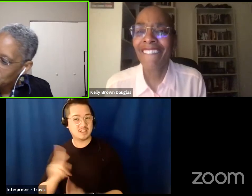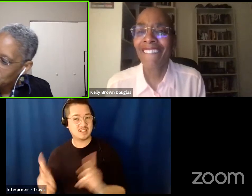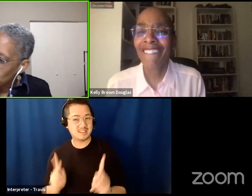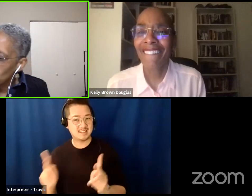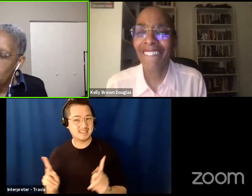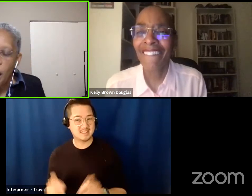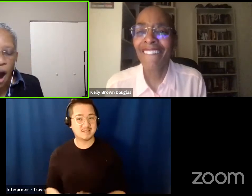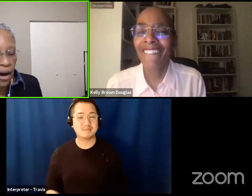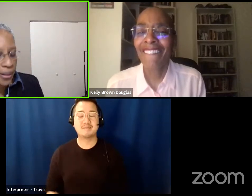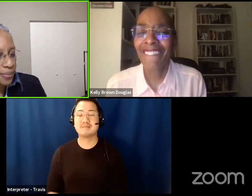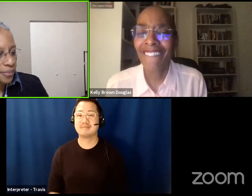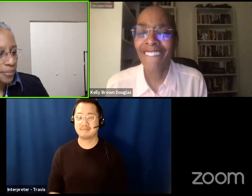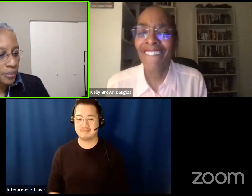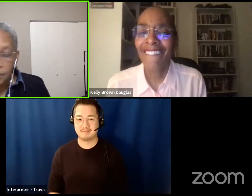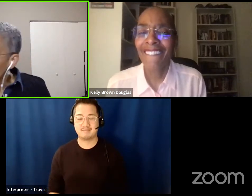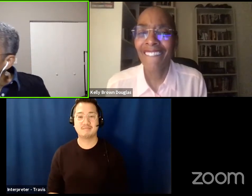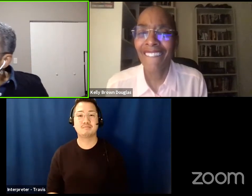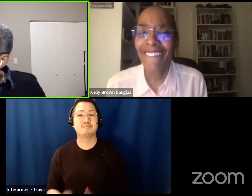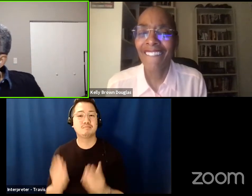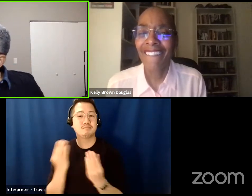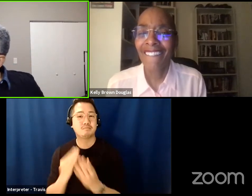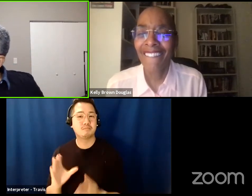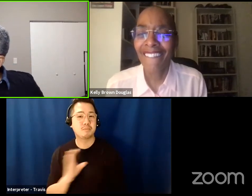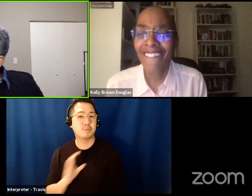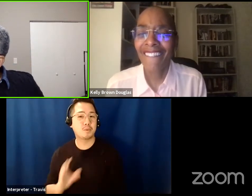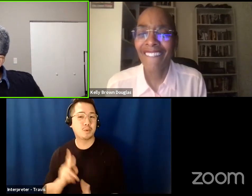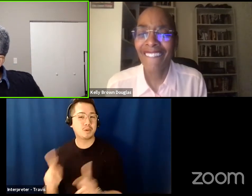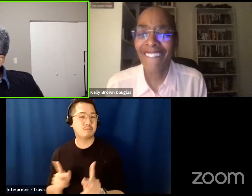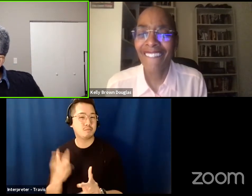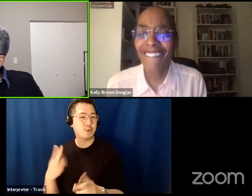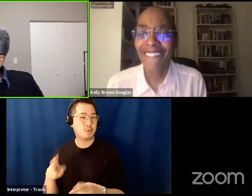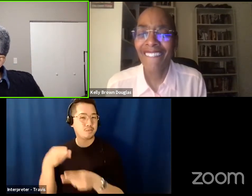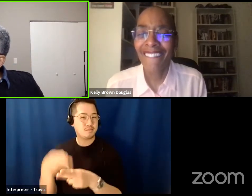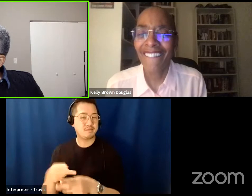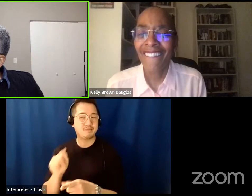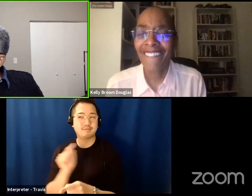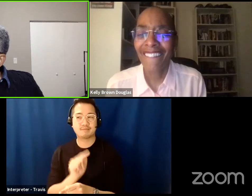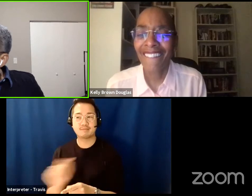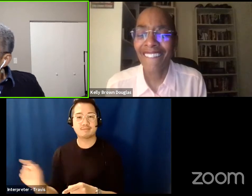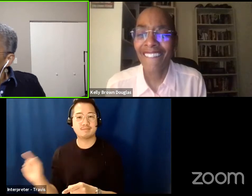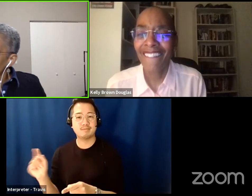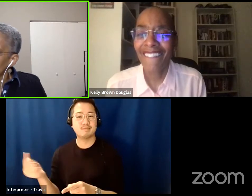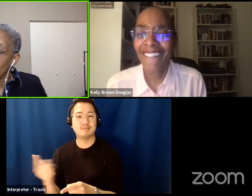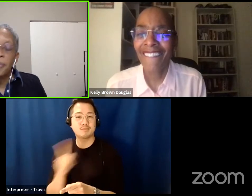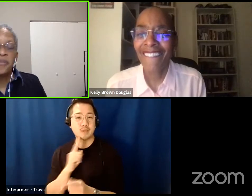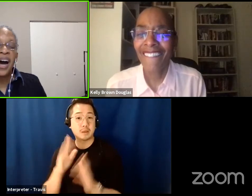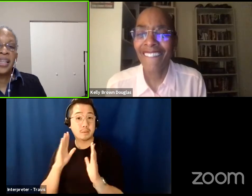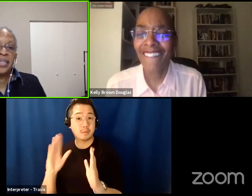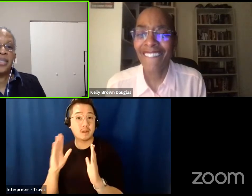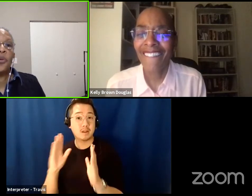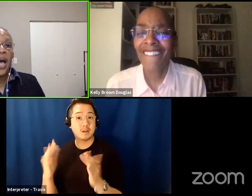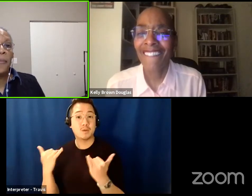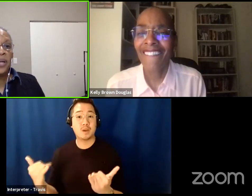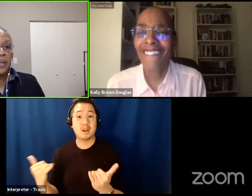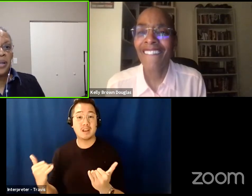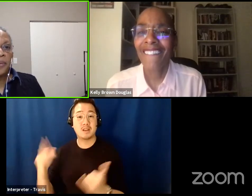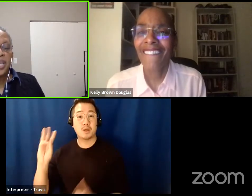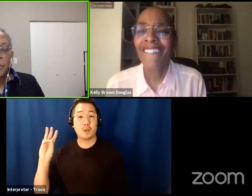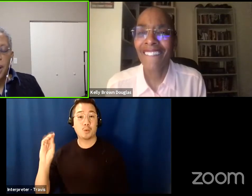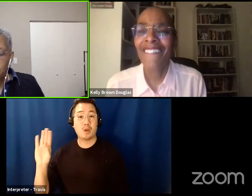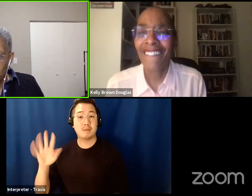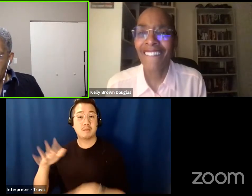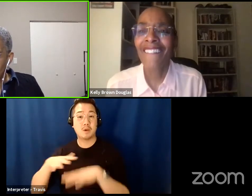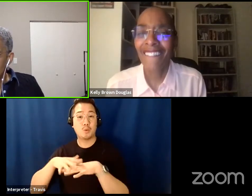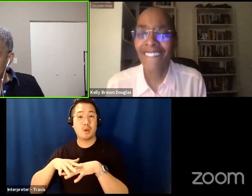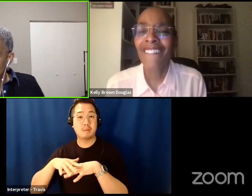To Christians who are, as you put it, paying attention to the web of violence, the web. Don't